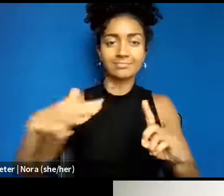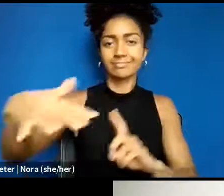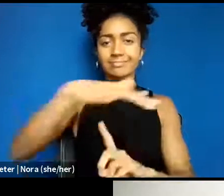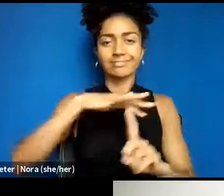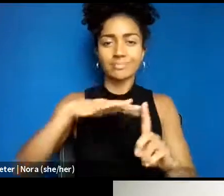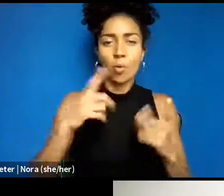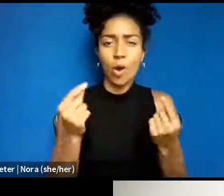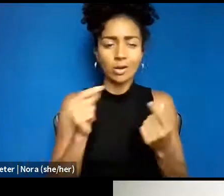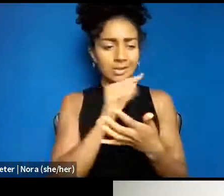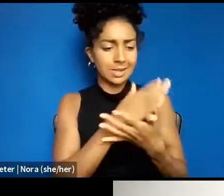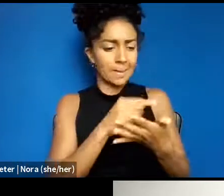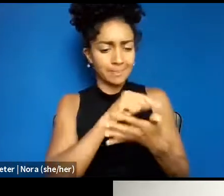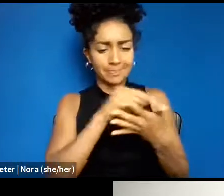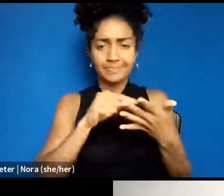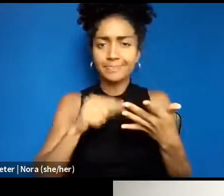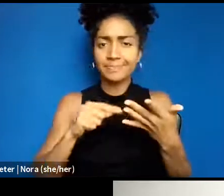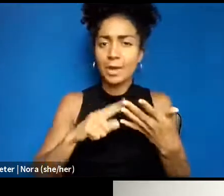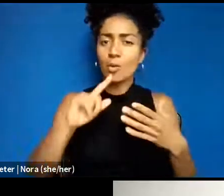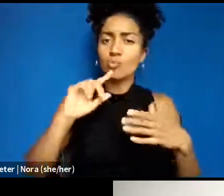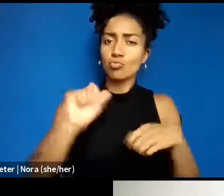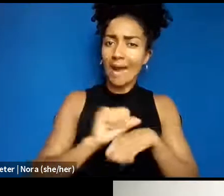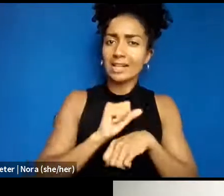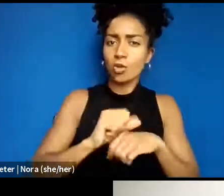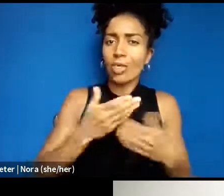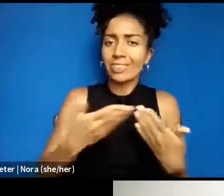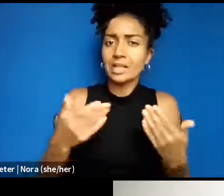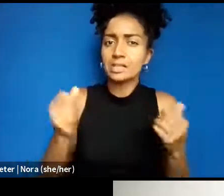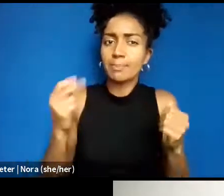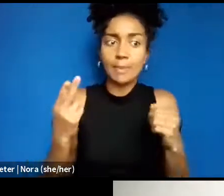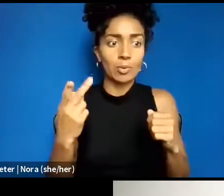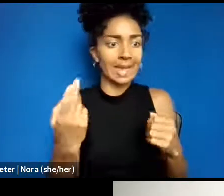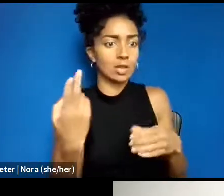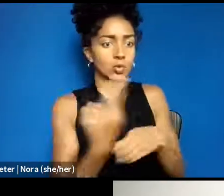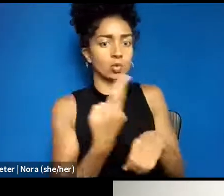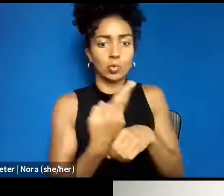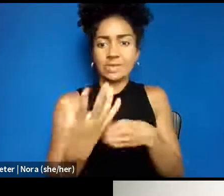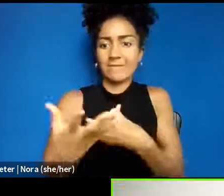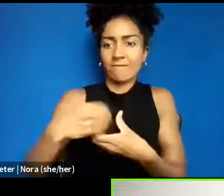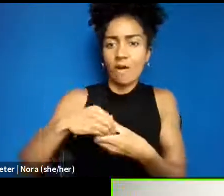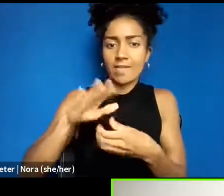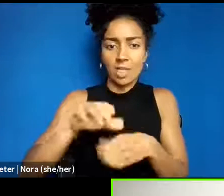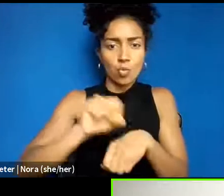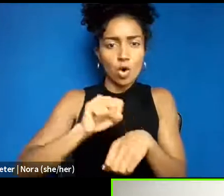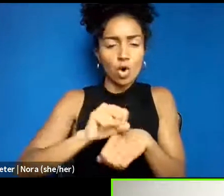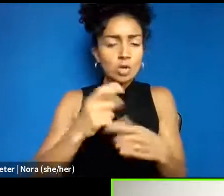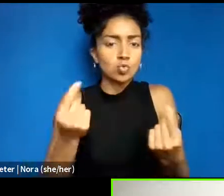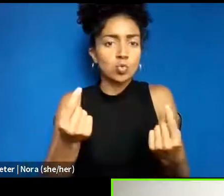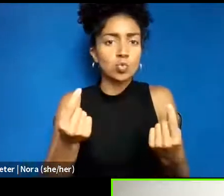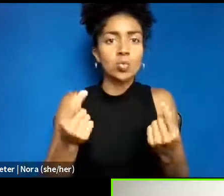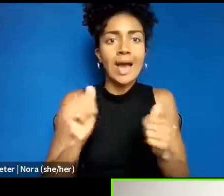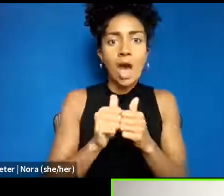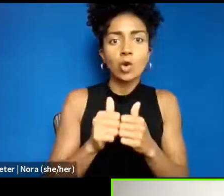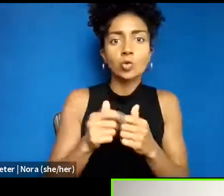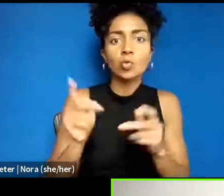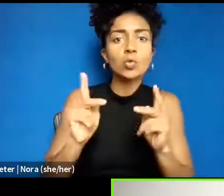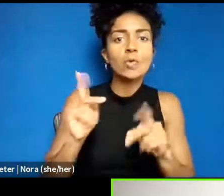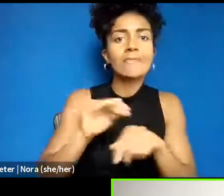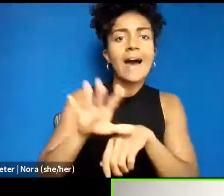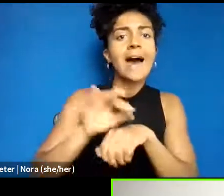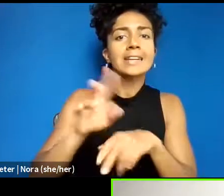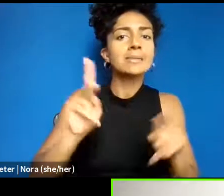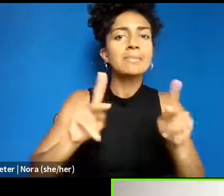do you advise folks at Asana to really engage as allies and really work on their